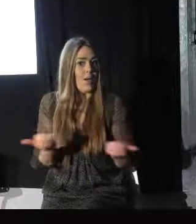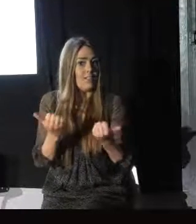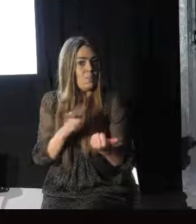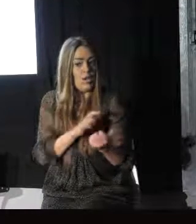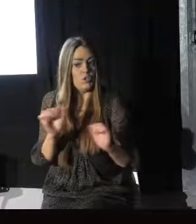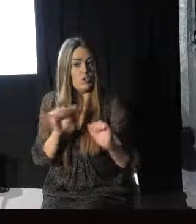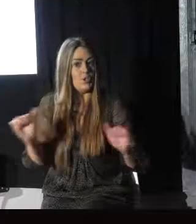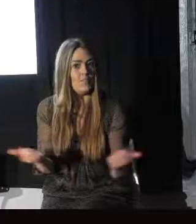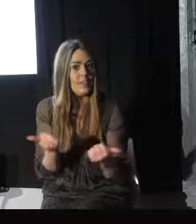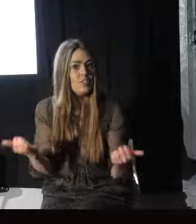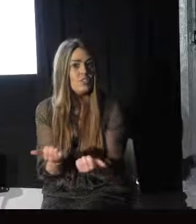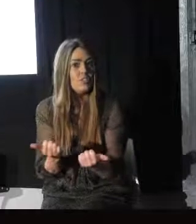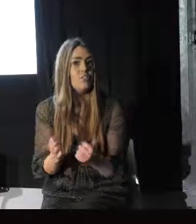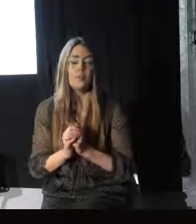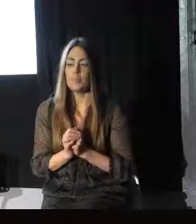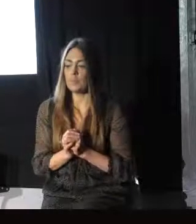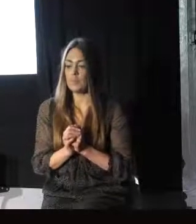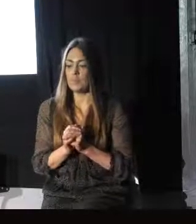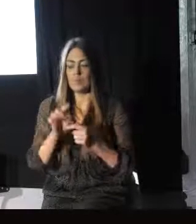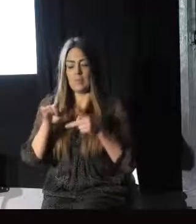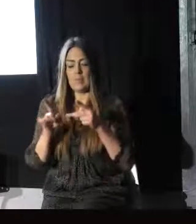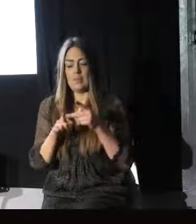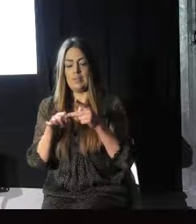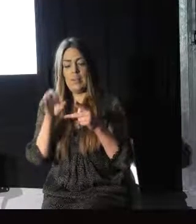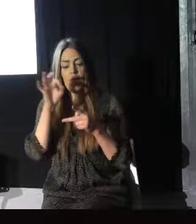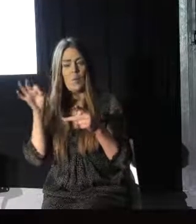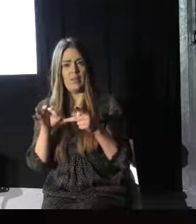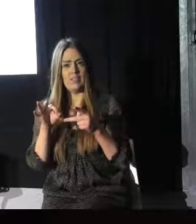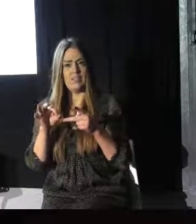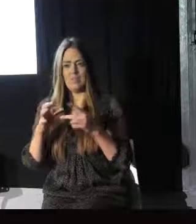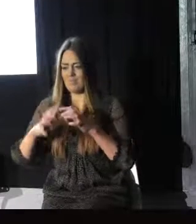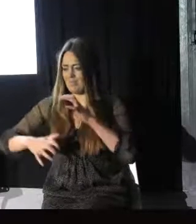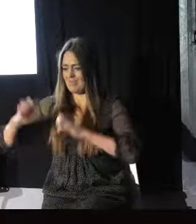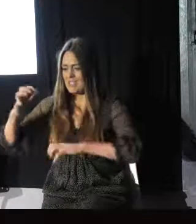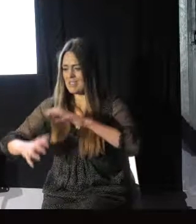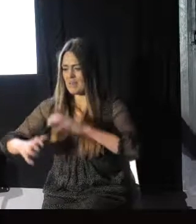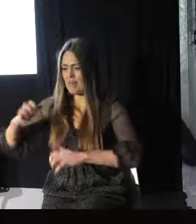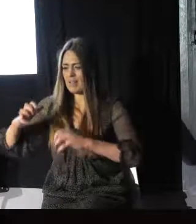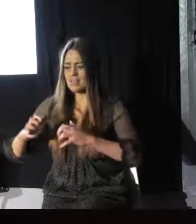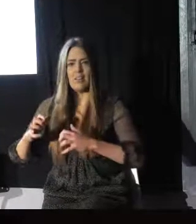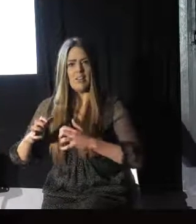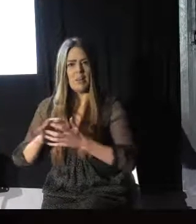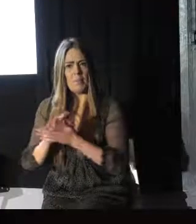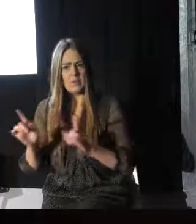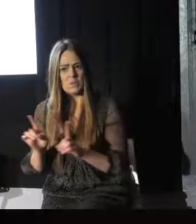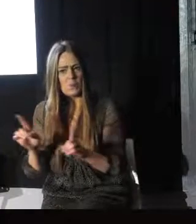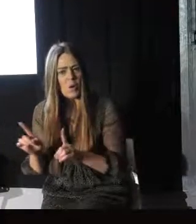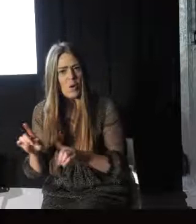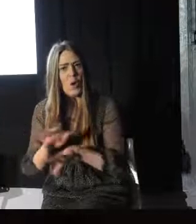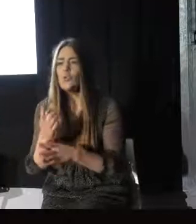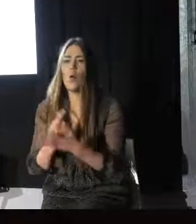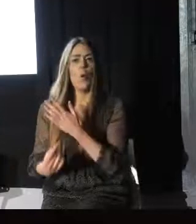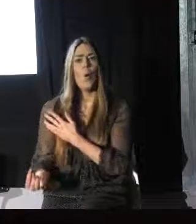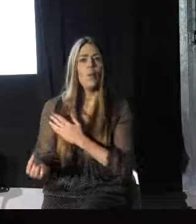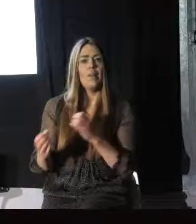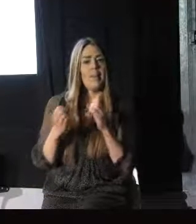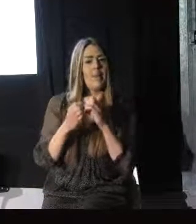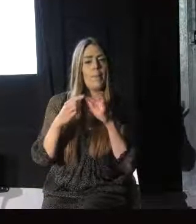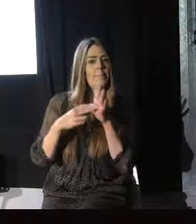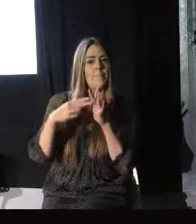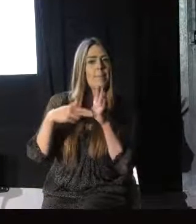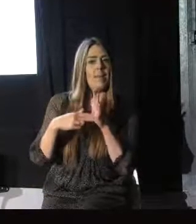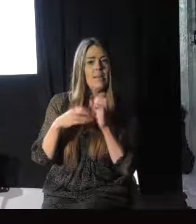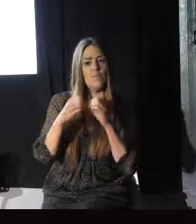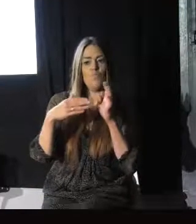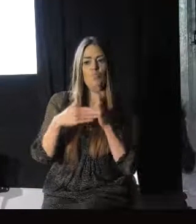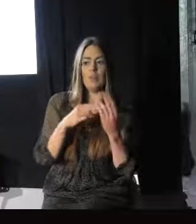yet. But then the second question, what does it mean to dismantle this infrastructure? It's not just about giving back the Benin bronzes.